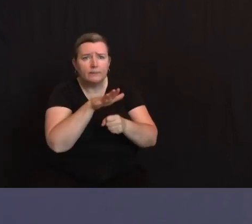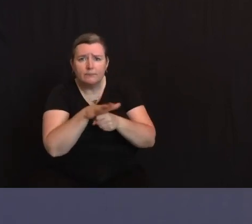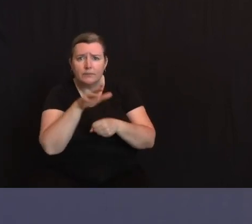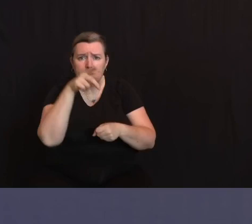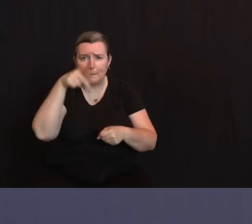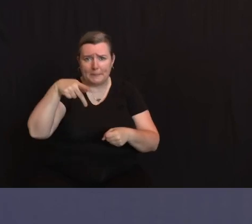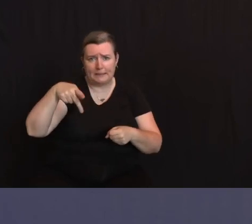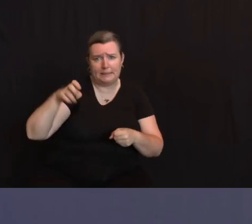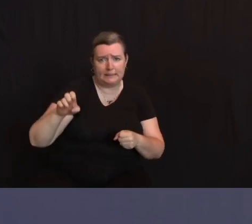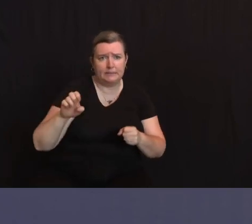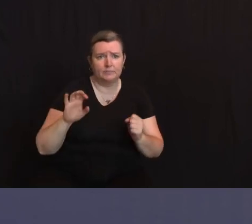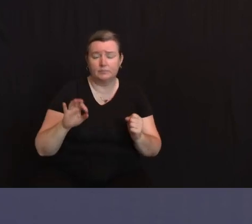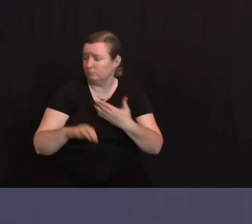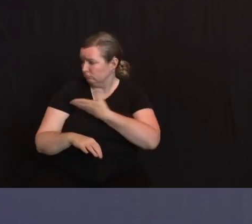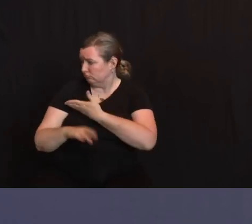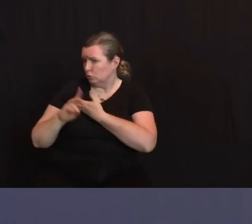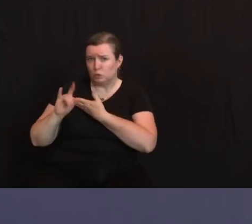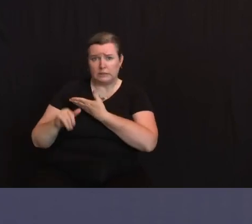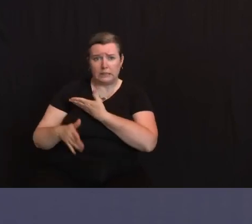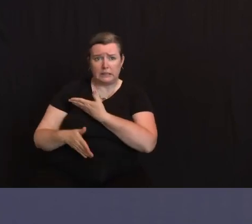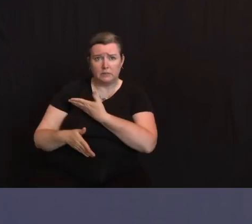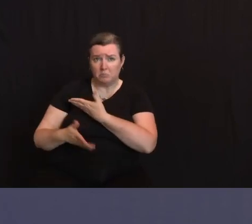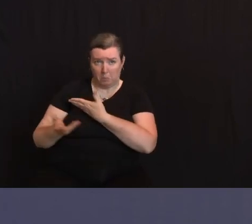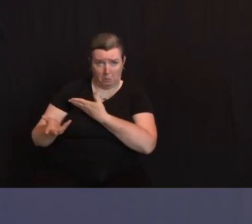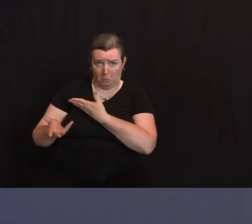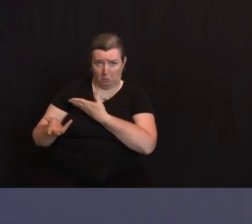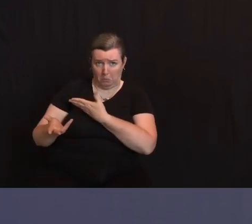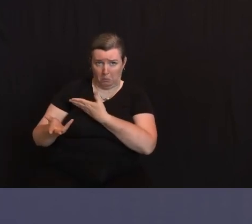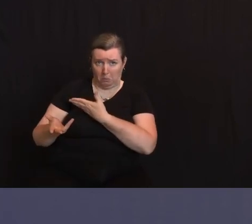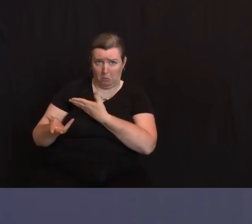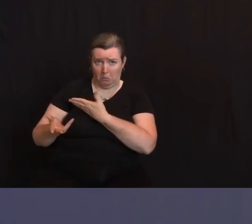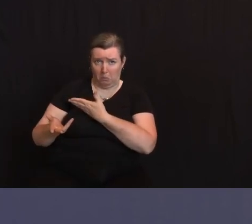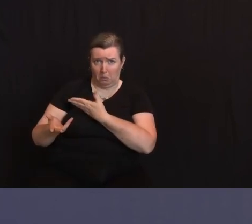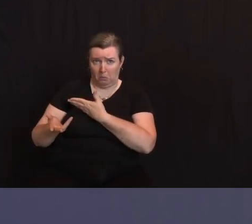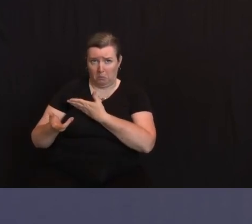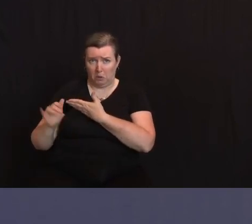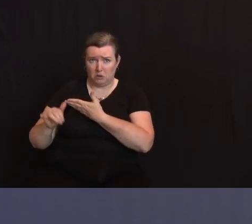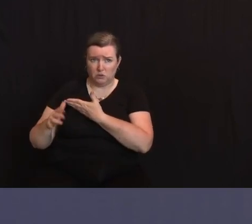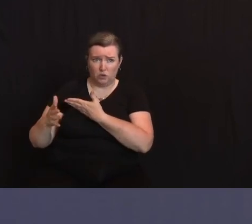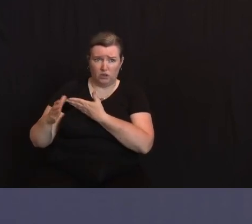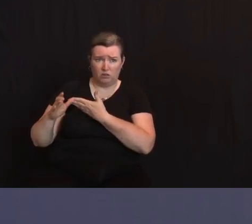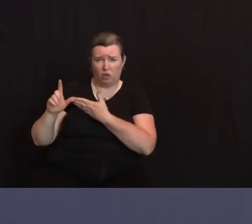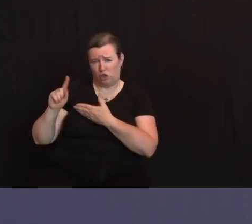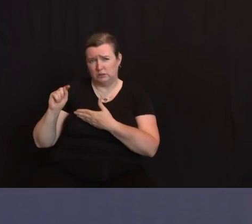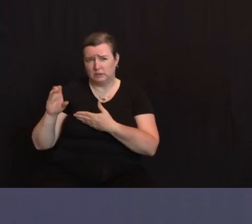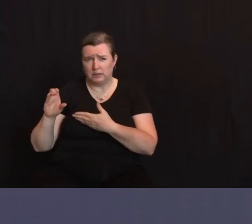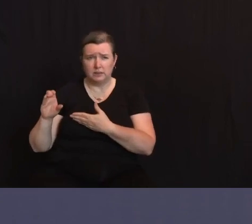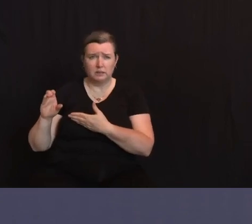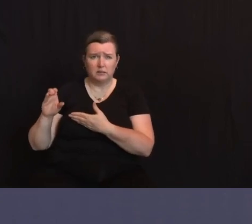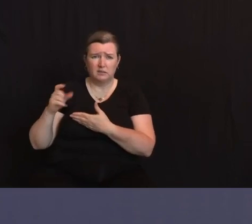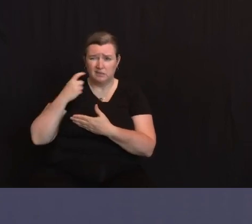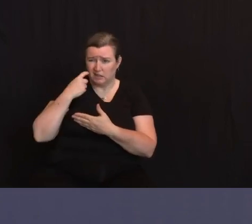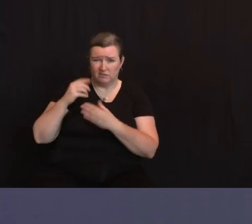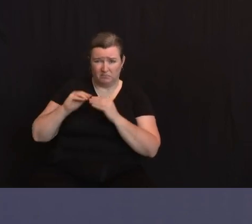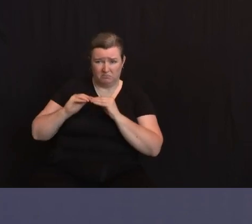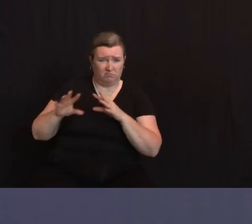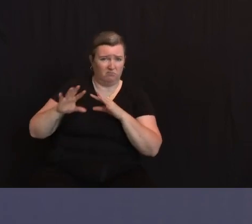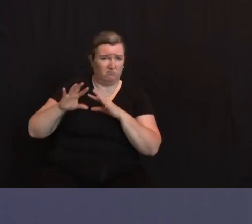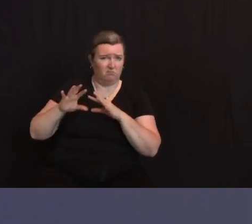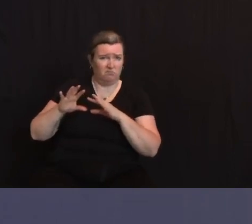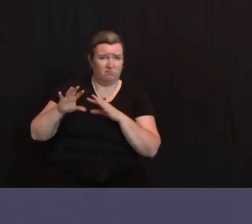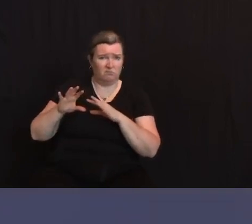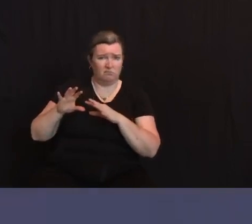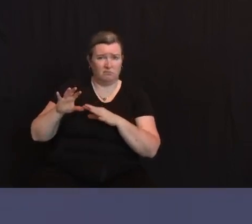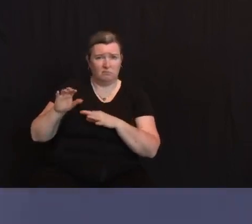on any of the above, but also on long-term care, new outbreaks, and/or antibody results from either you or Ed?